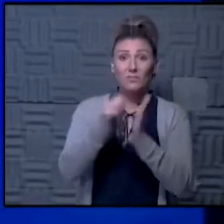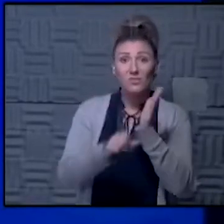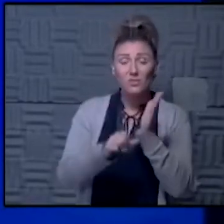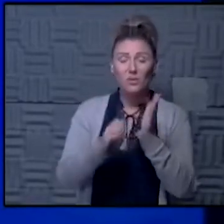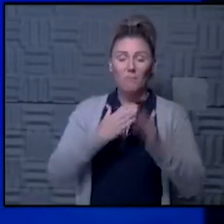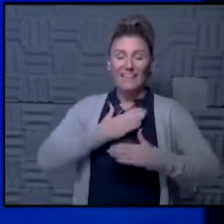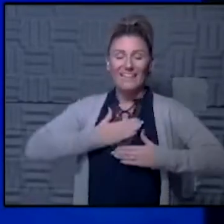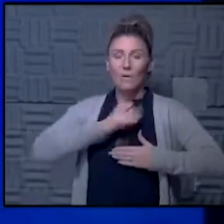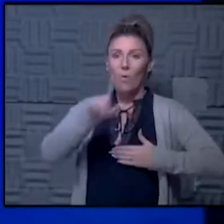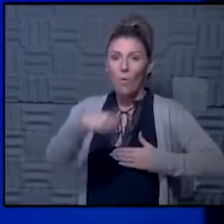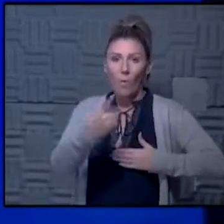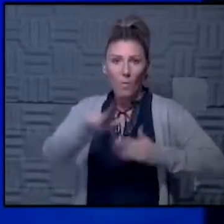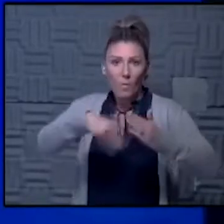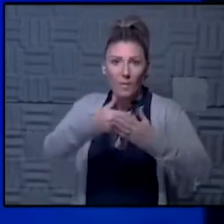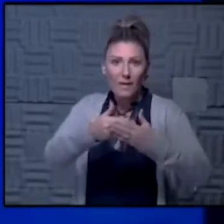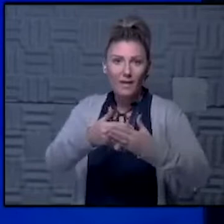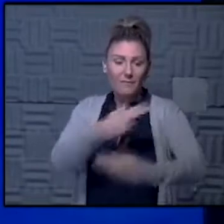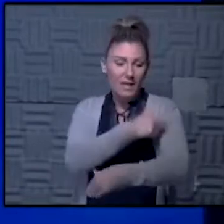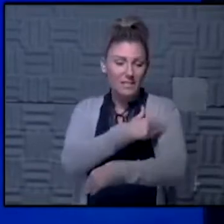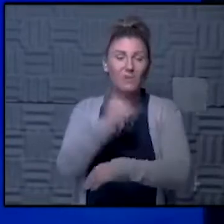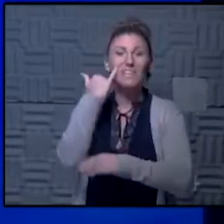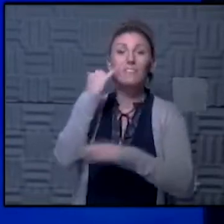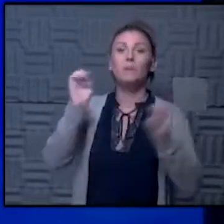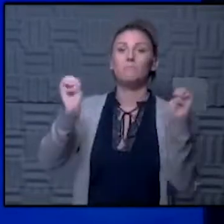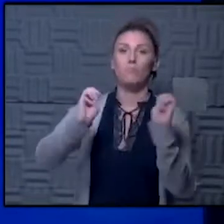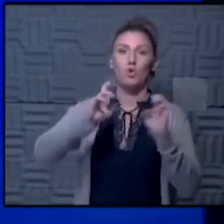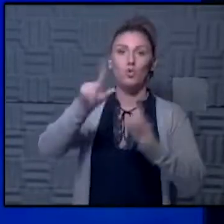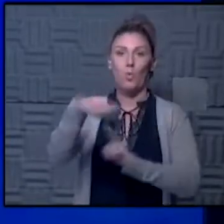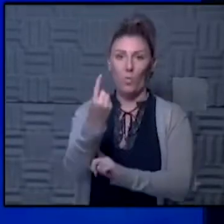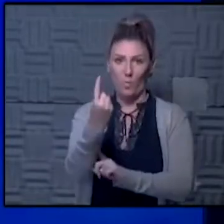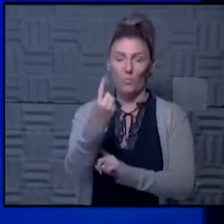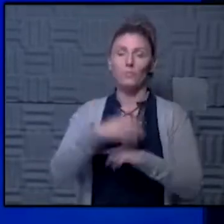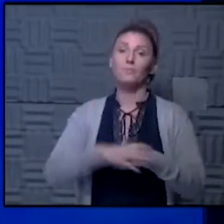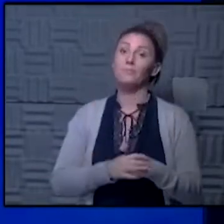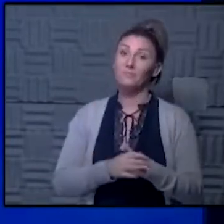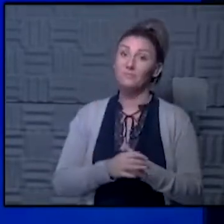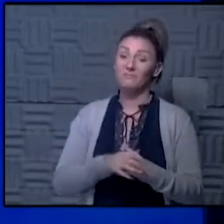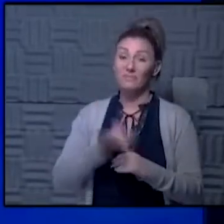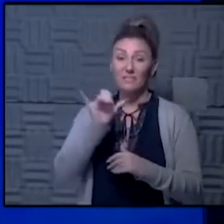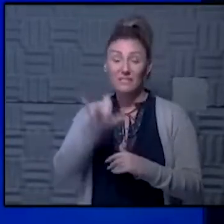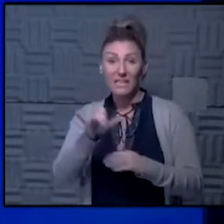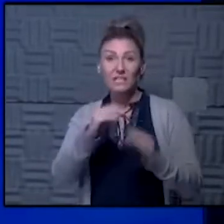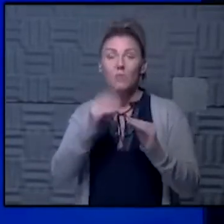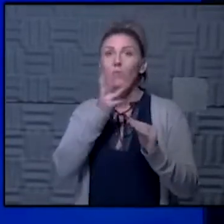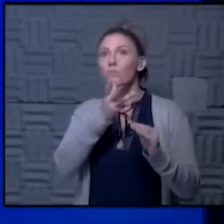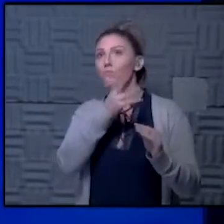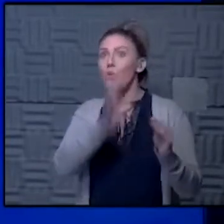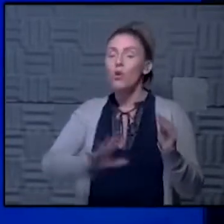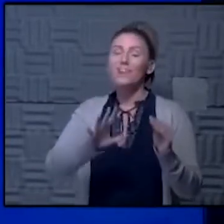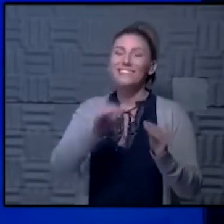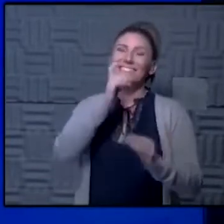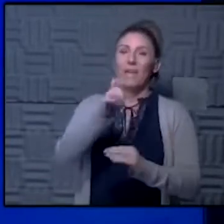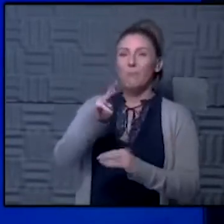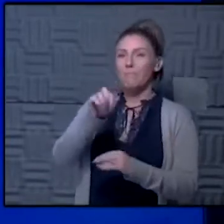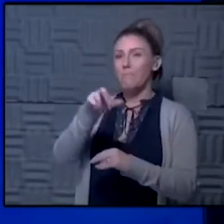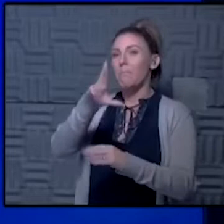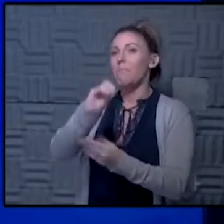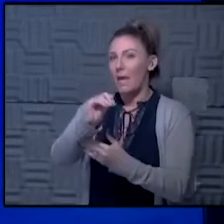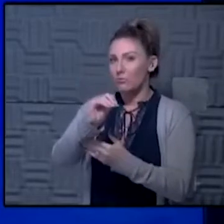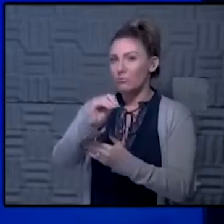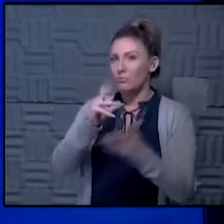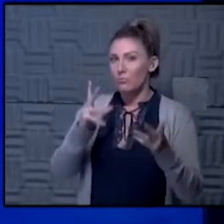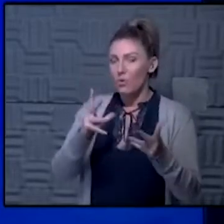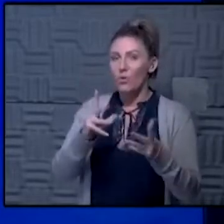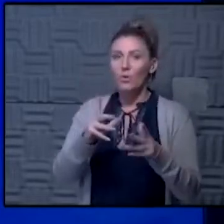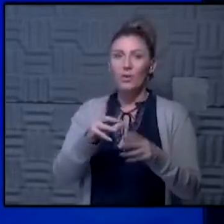Please only come to the hospital if you need emergency care. So that's a more rural, a non-metropolitan county at least. Absolutely. And I